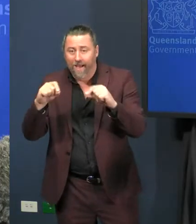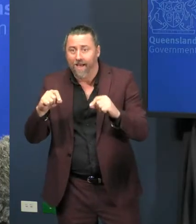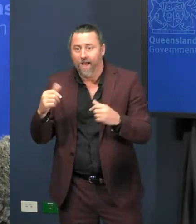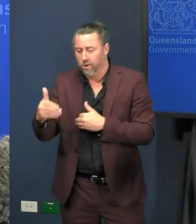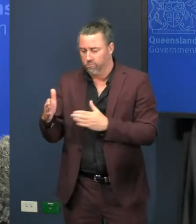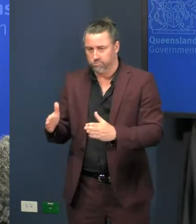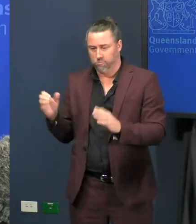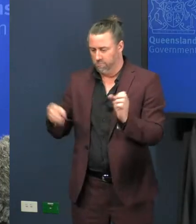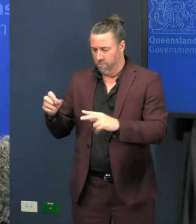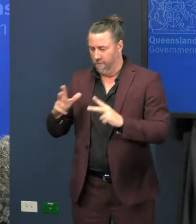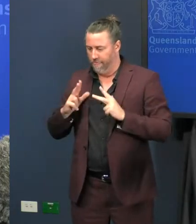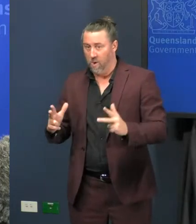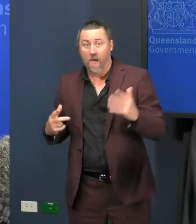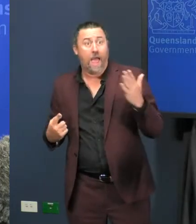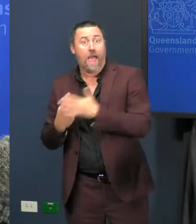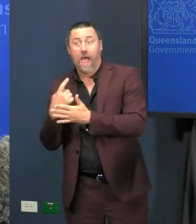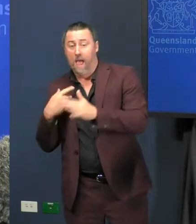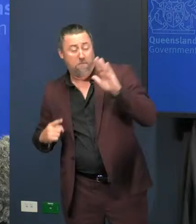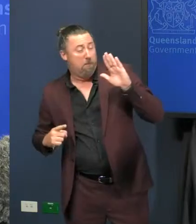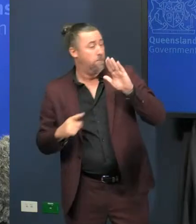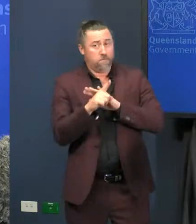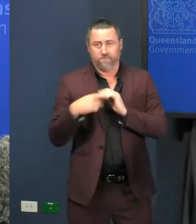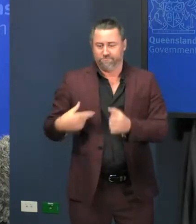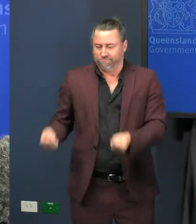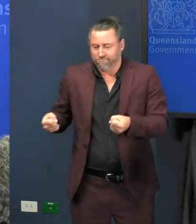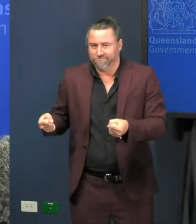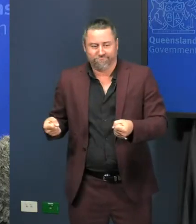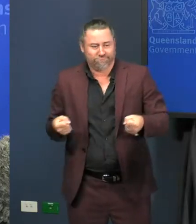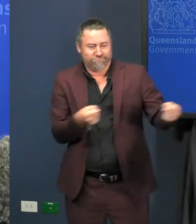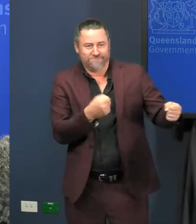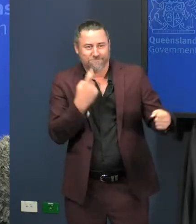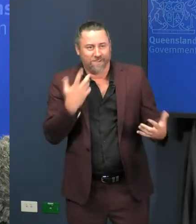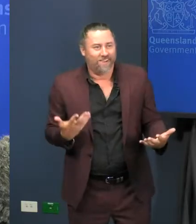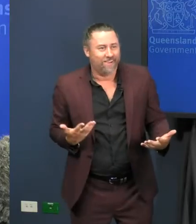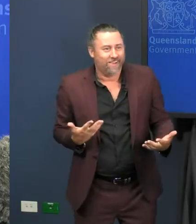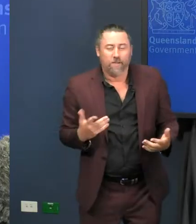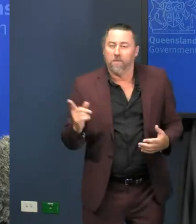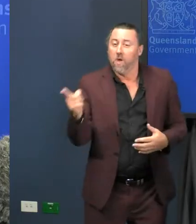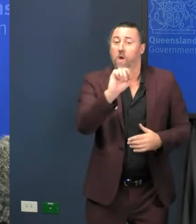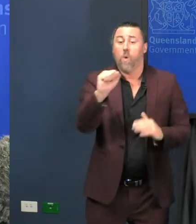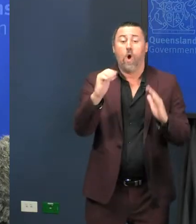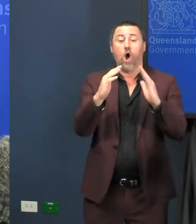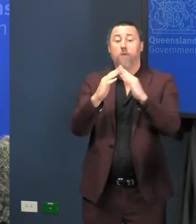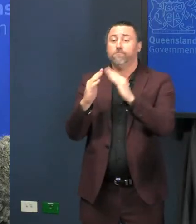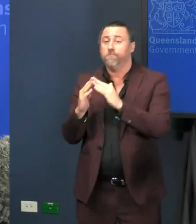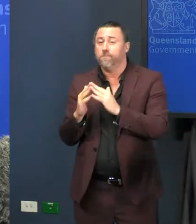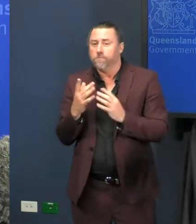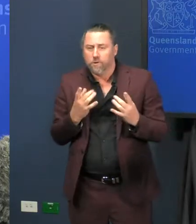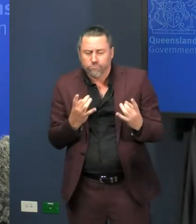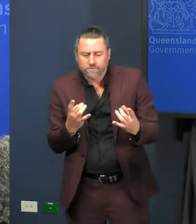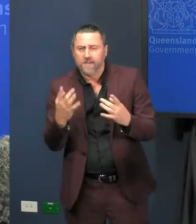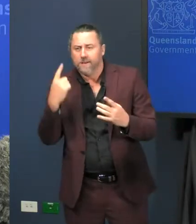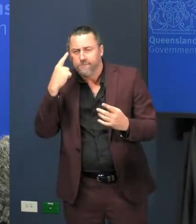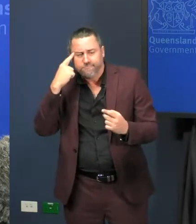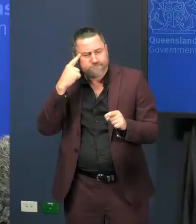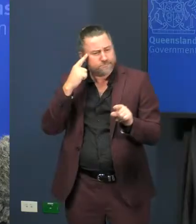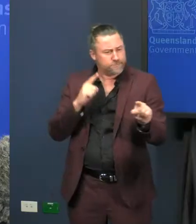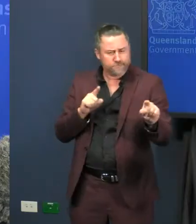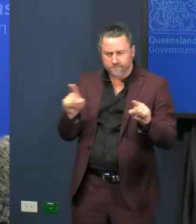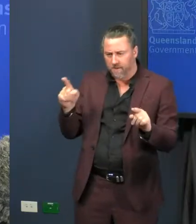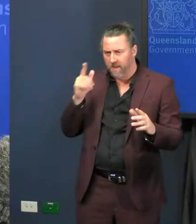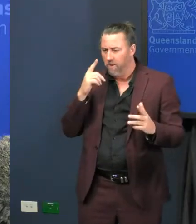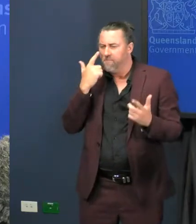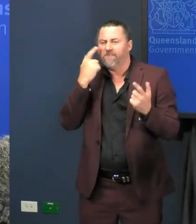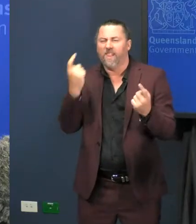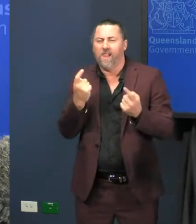But in the meantime, just do the little things around your house, and we will provide that information. So we've all got a role to